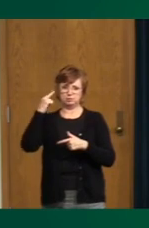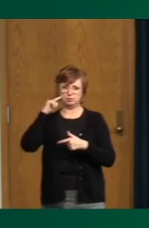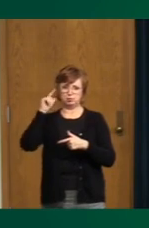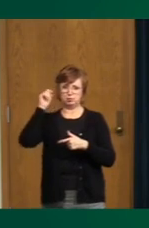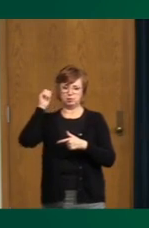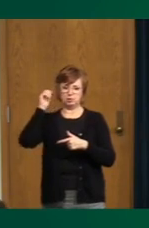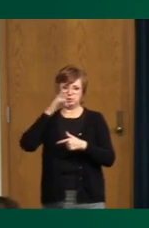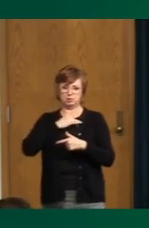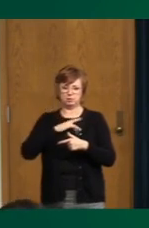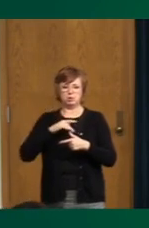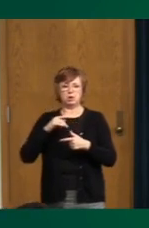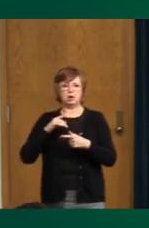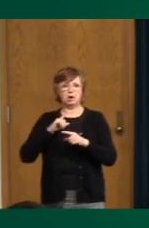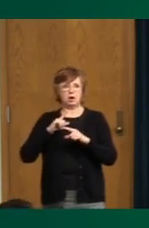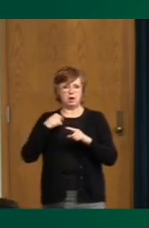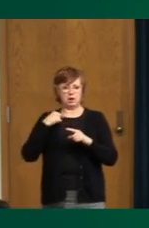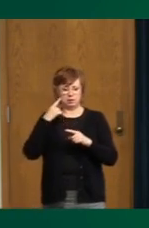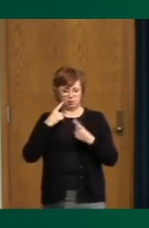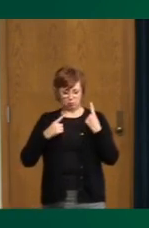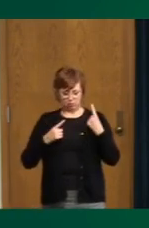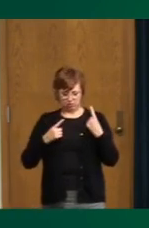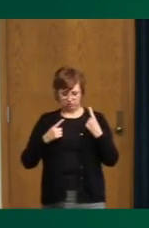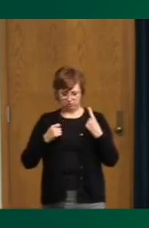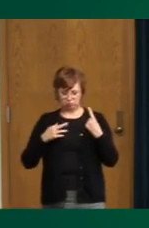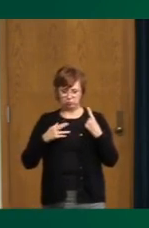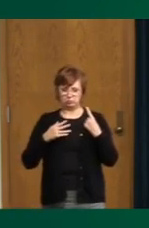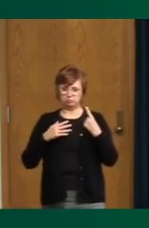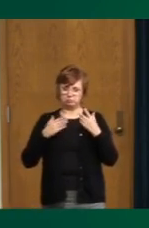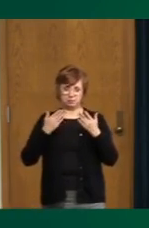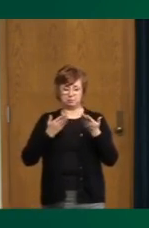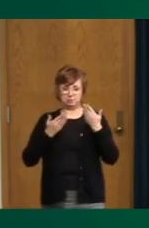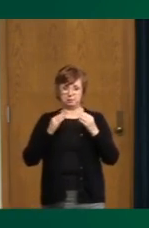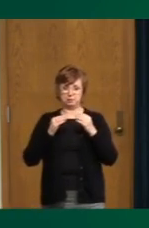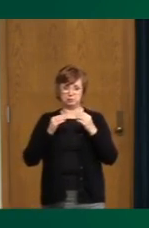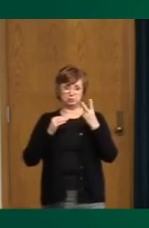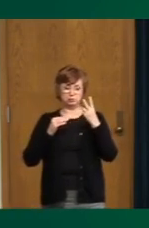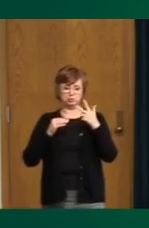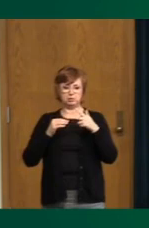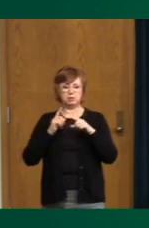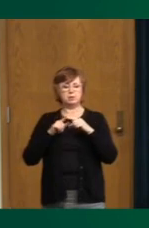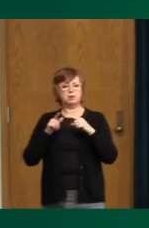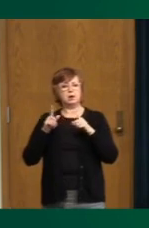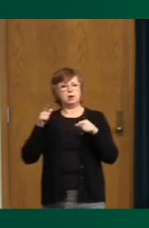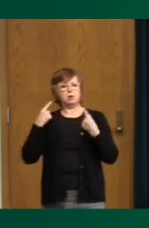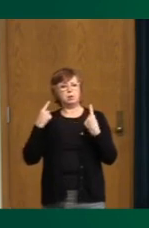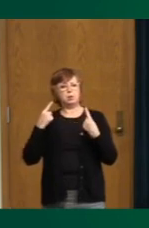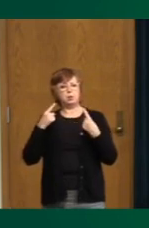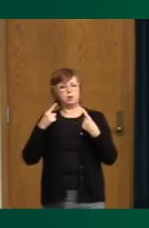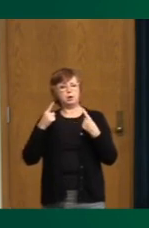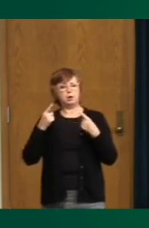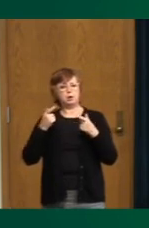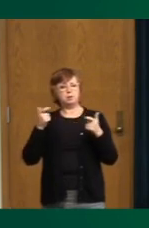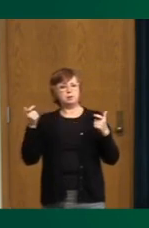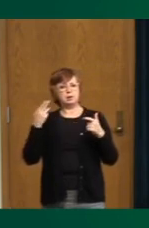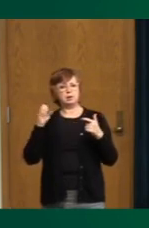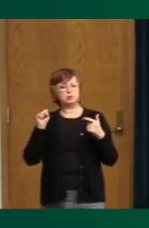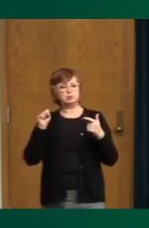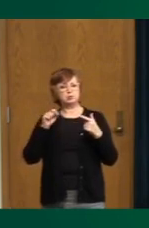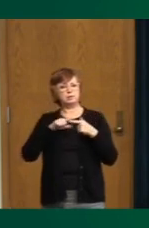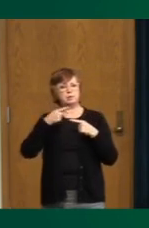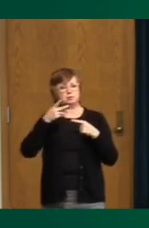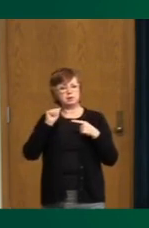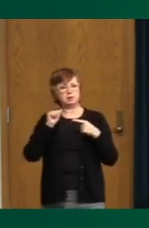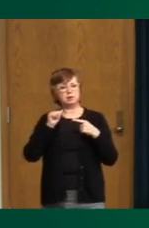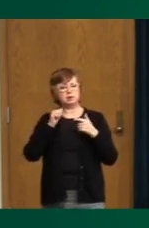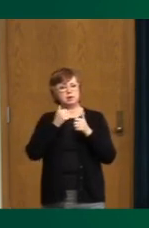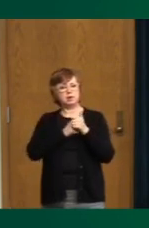I'd note there is at least one that has been operating on the alternating days throughout the year. It'll be one of our largest high schools in Prince Albert,